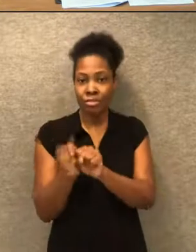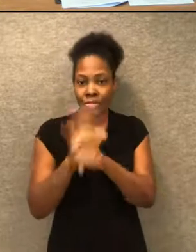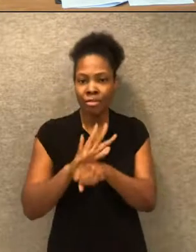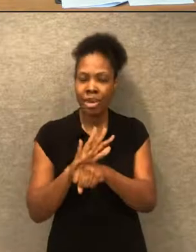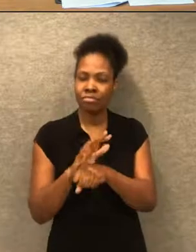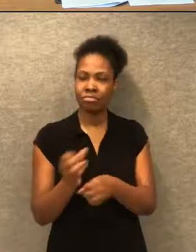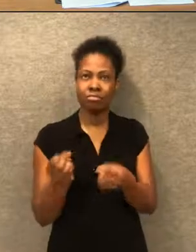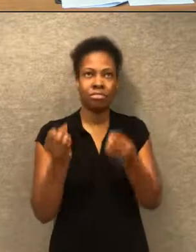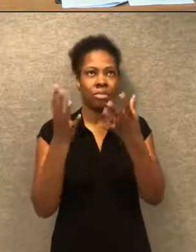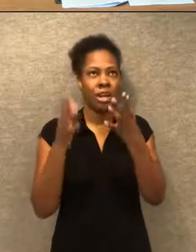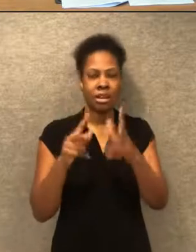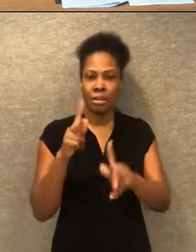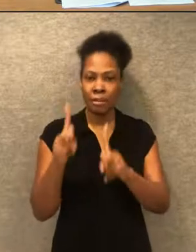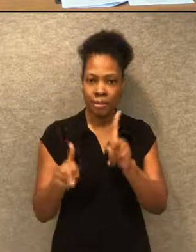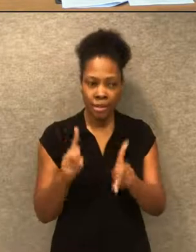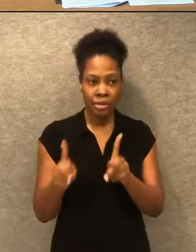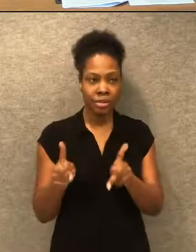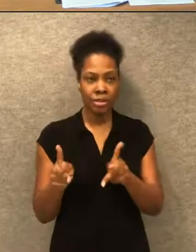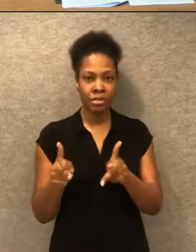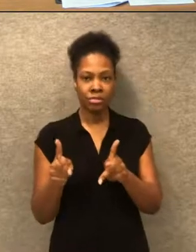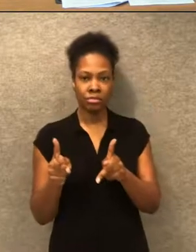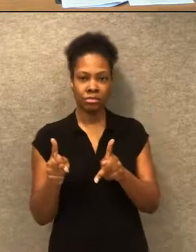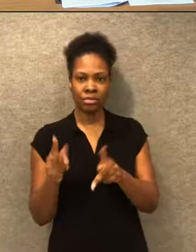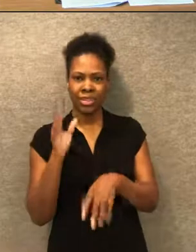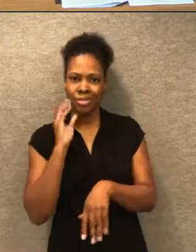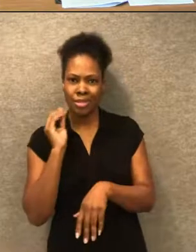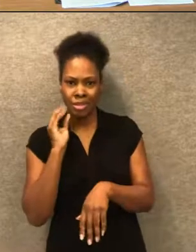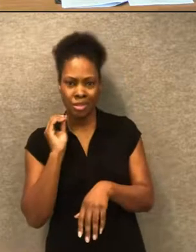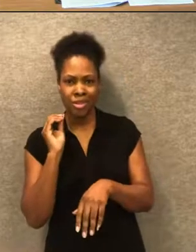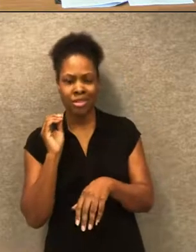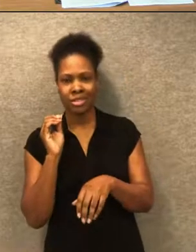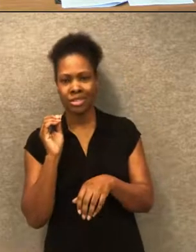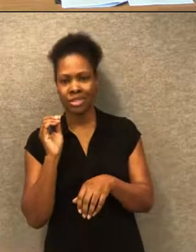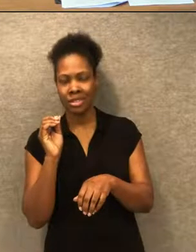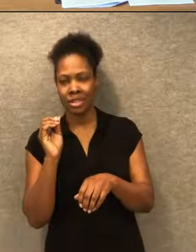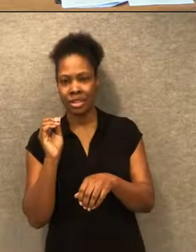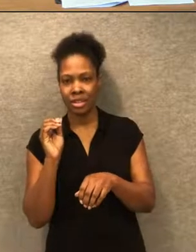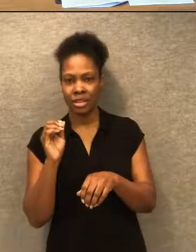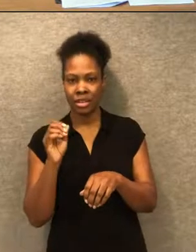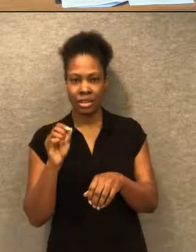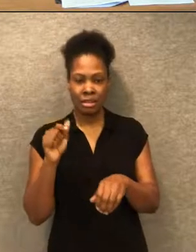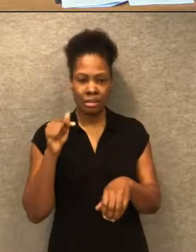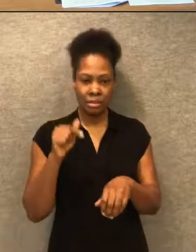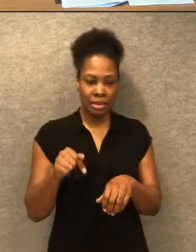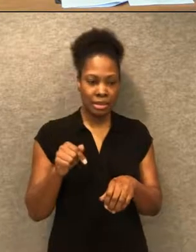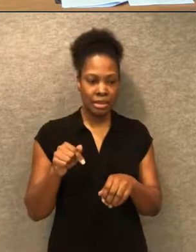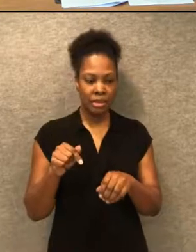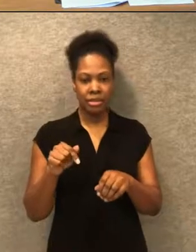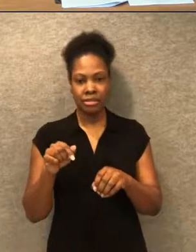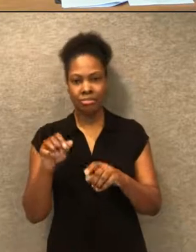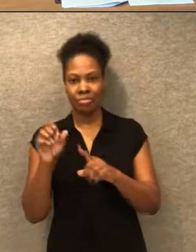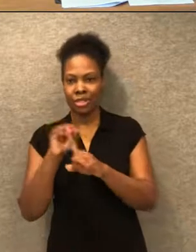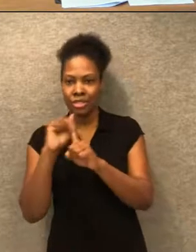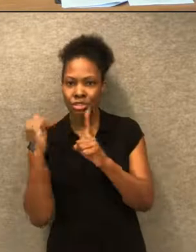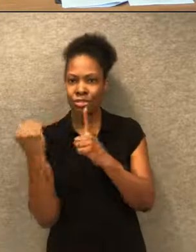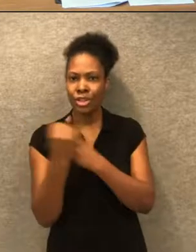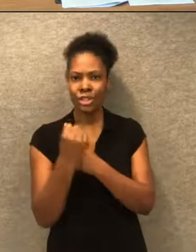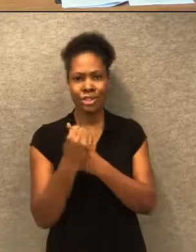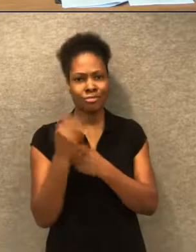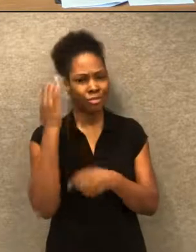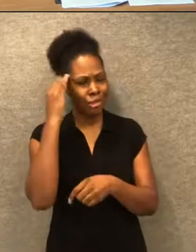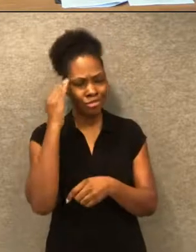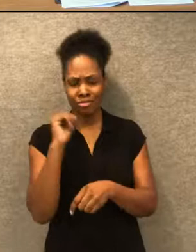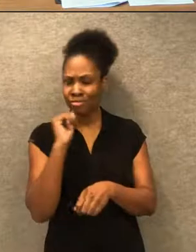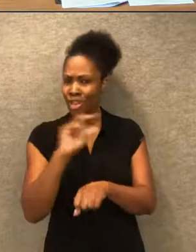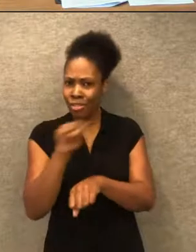you know, that went through this pandemic, something that was just not normal for so many of us,